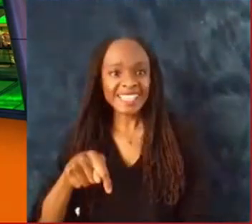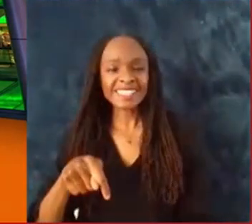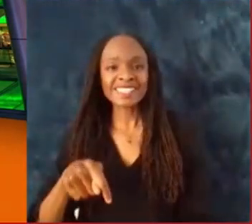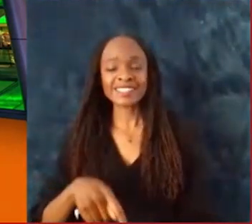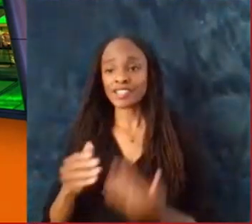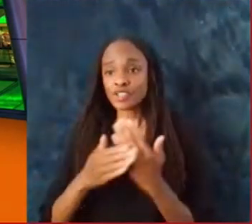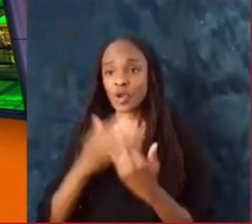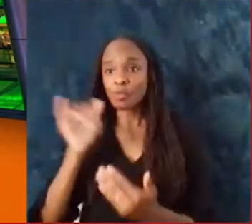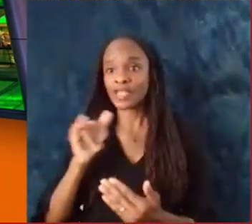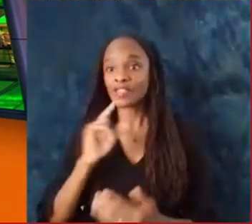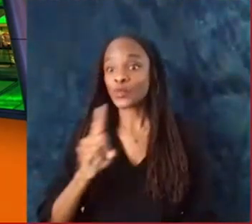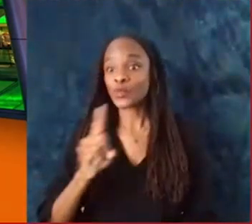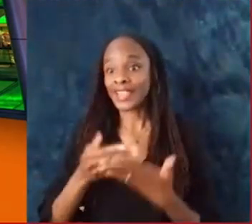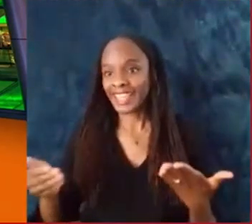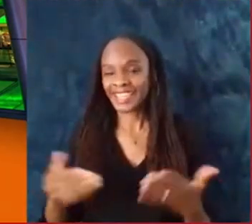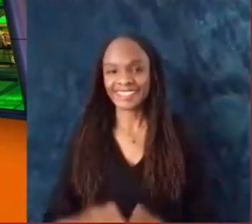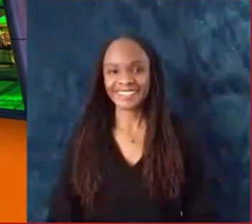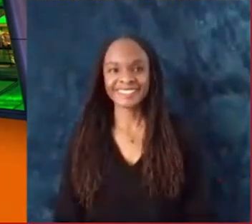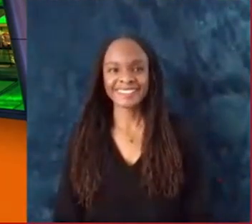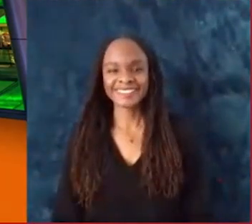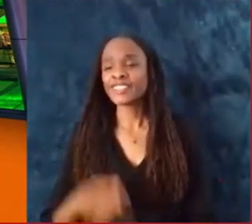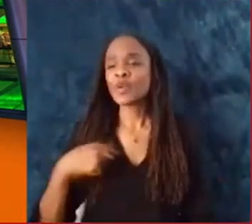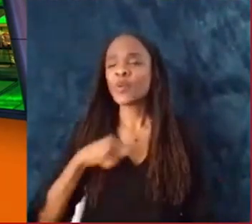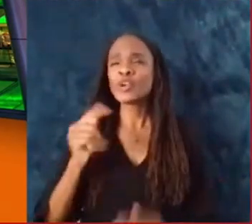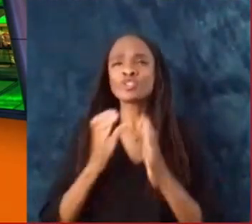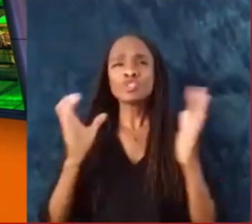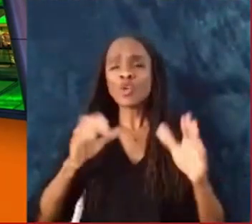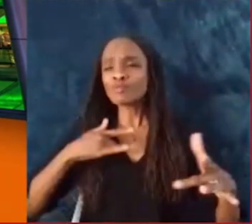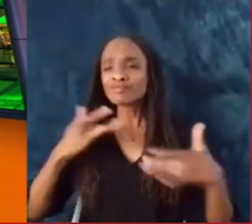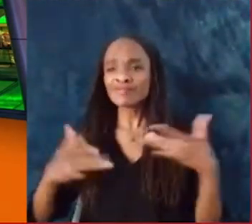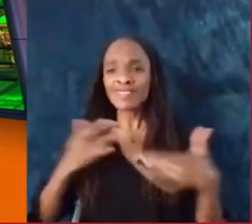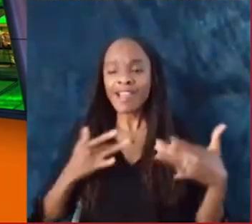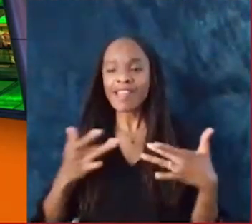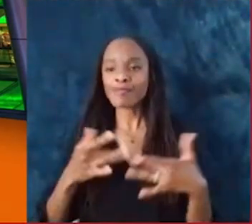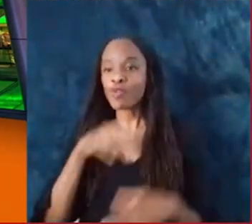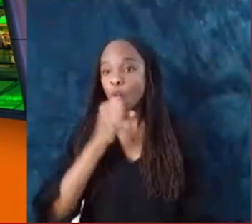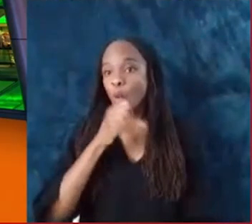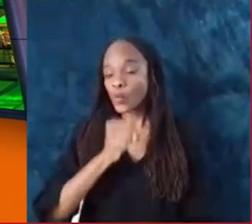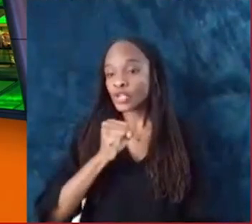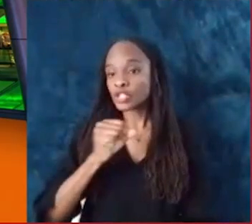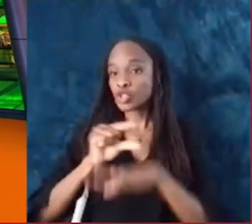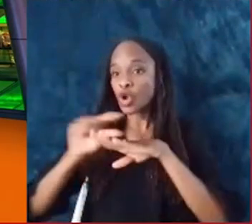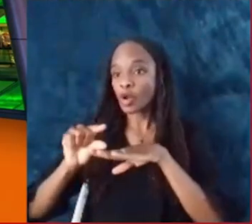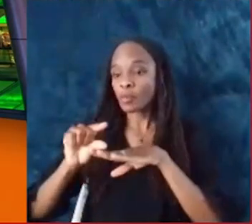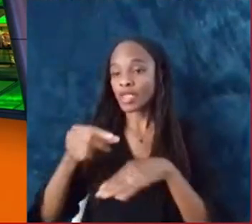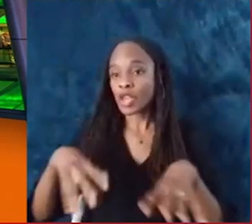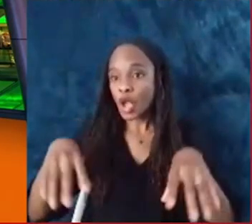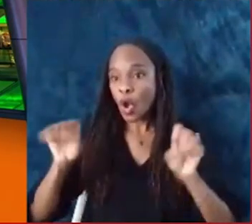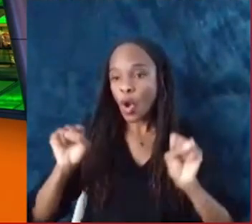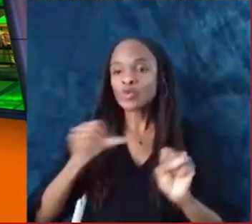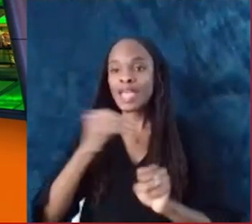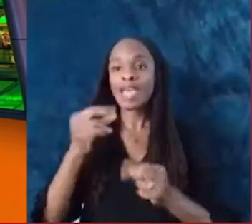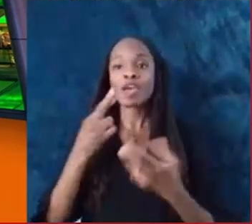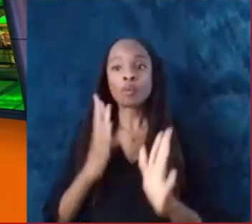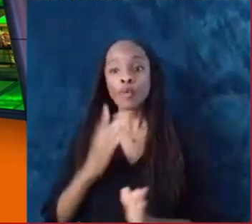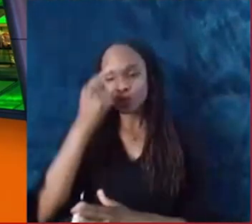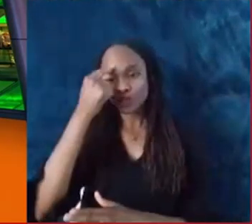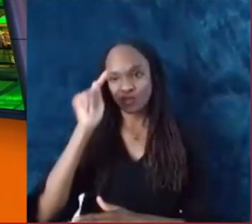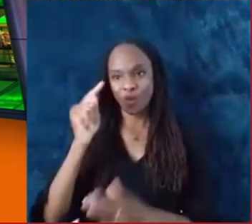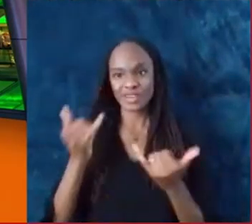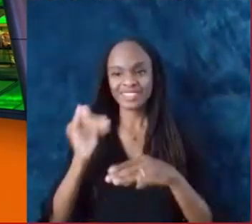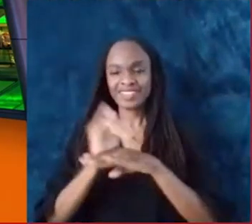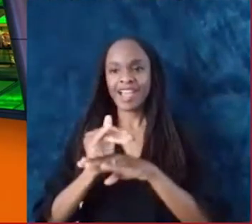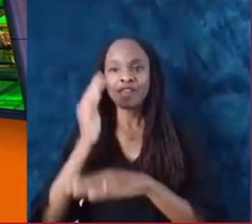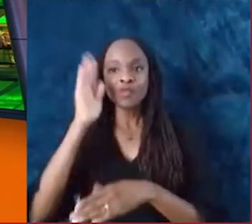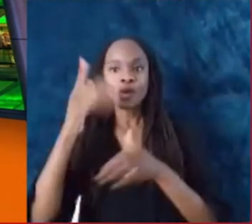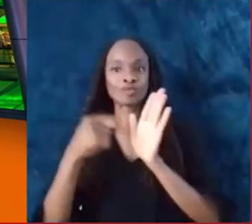like the real thing. We're so excited to be your orange carpet hosts and reporters for the evening, and we'll give you a sneak peek